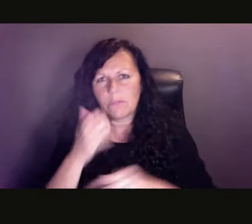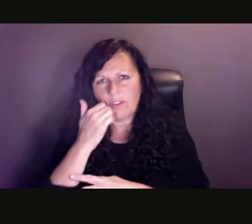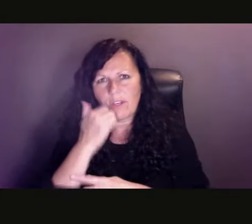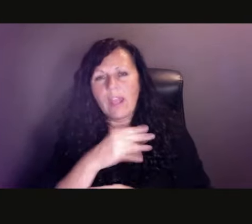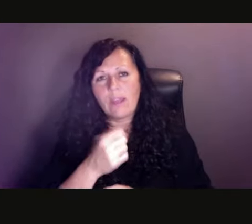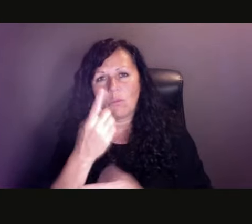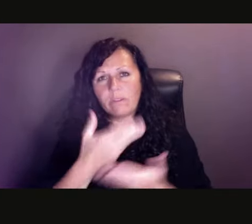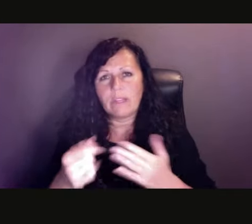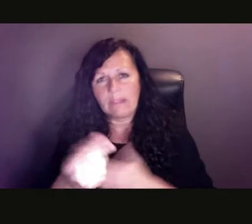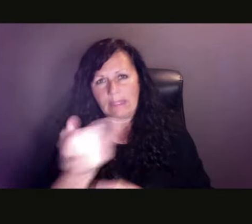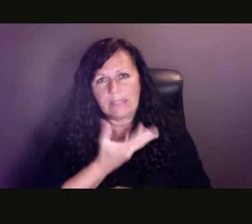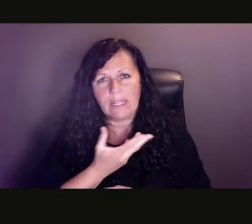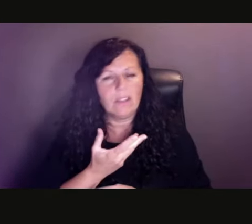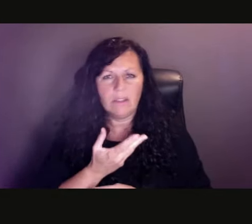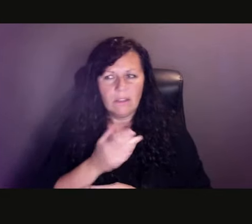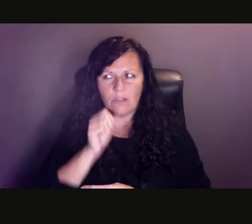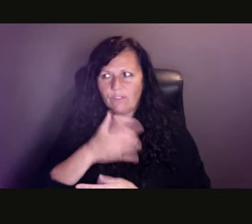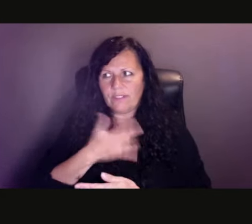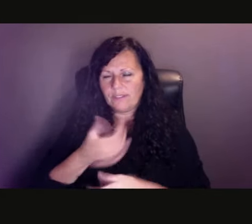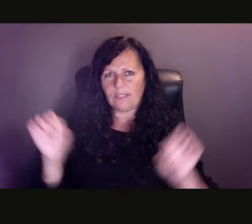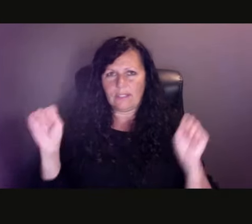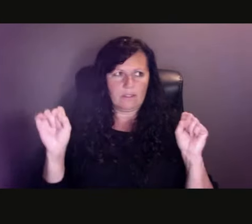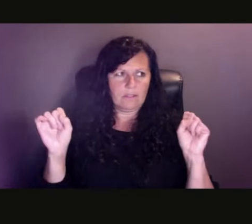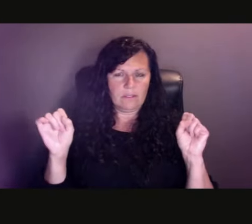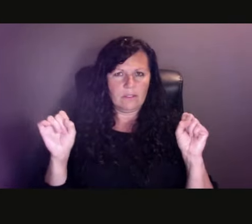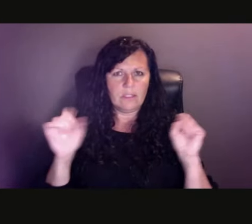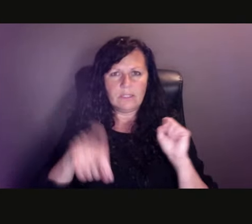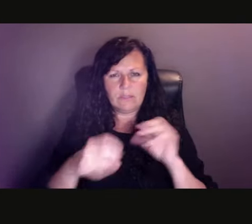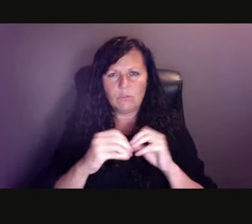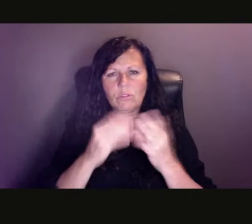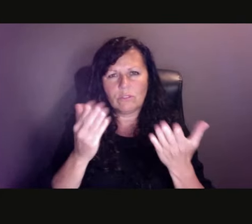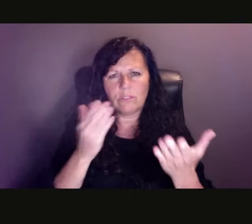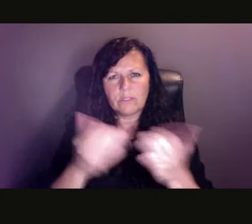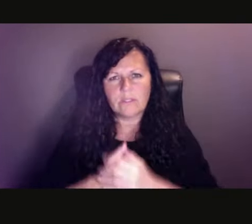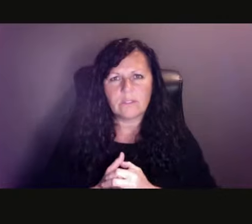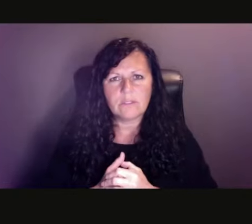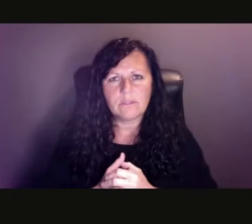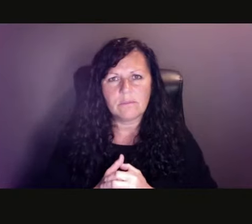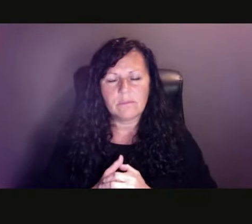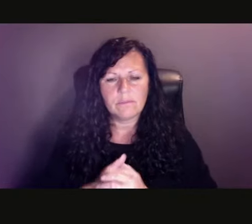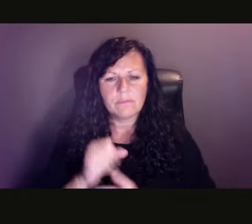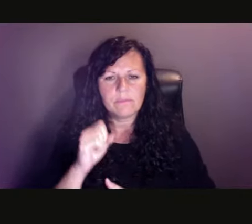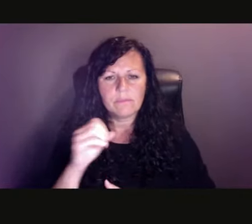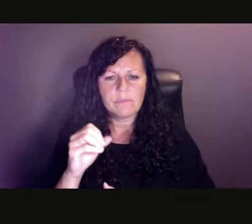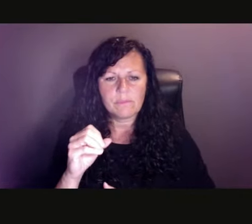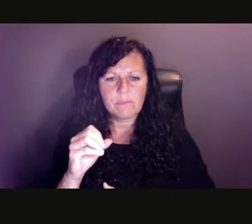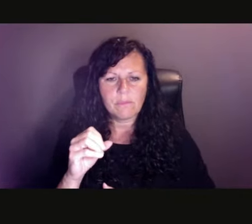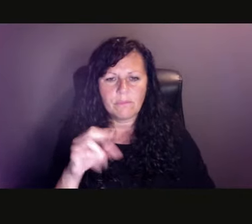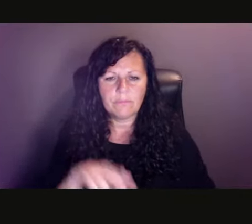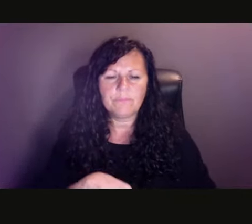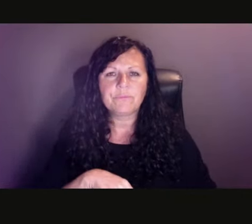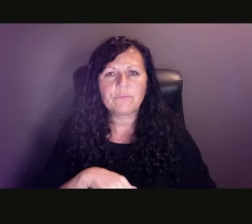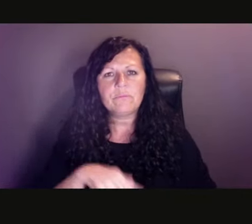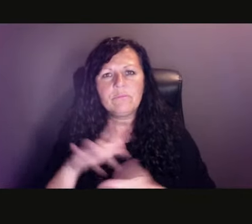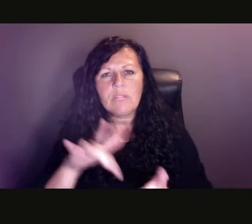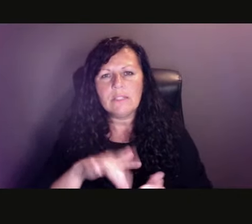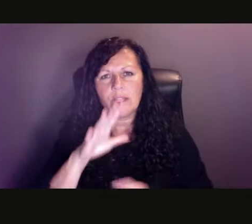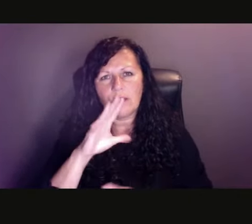not feeling as safe as we would like to, and we need more services. So And of course, Center 50 Plus